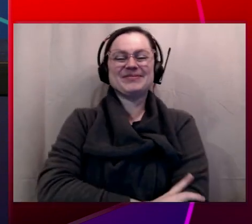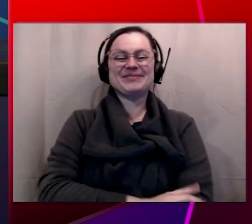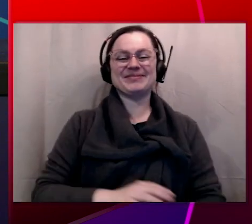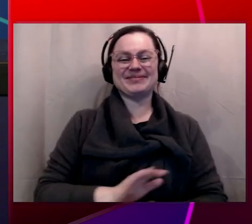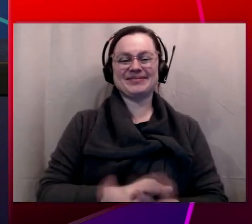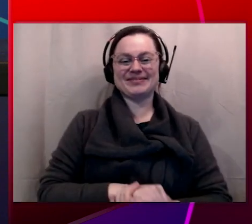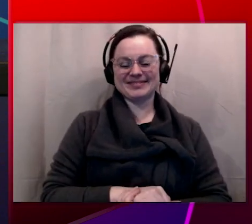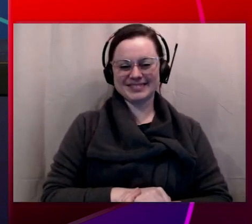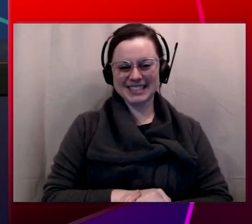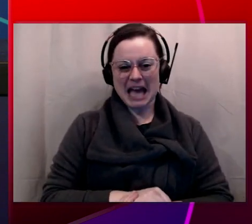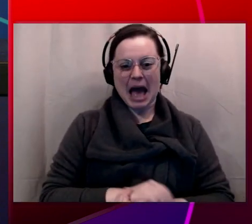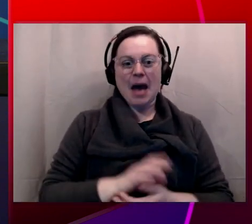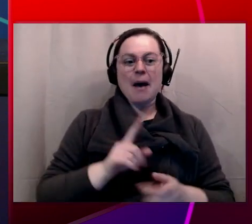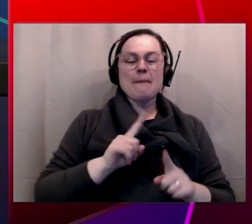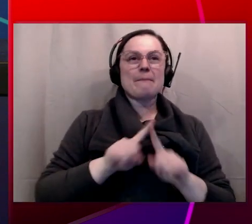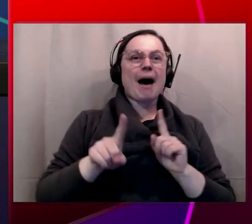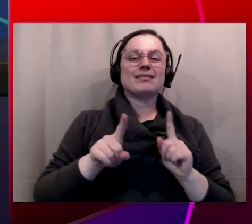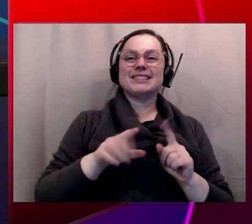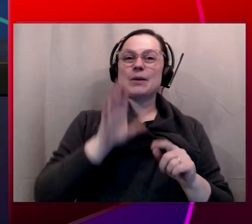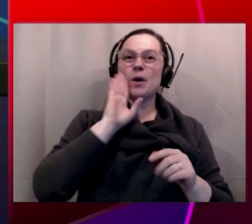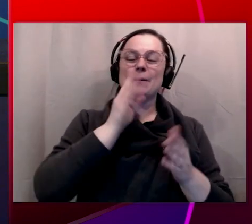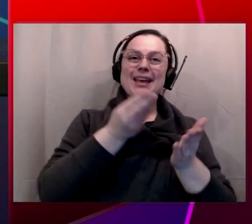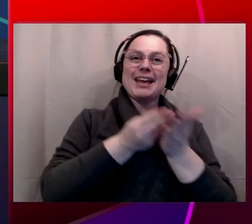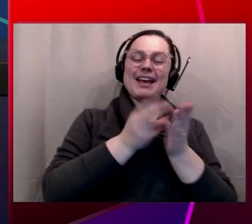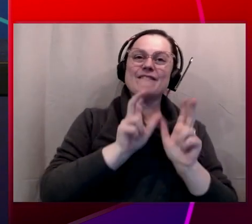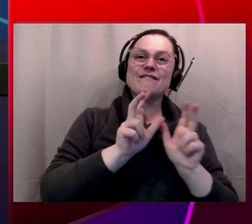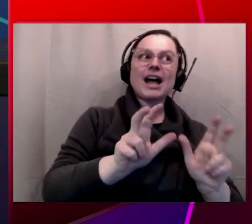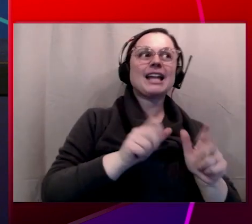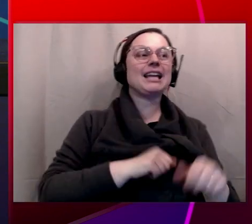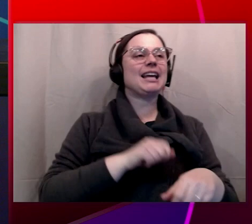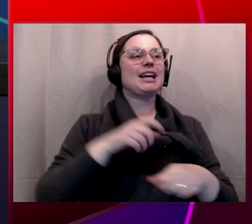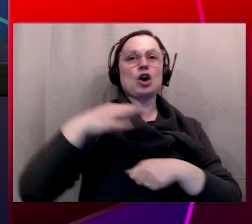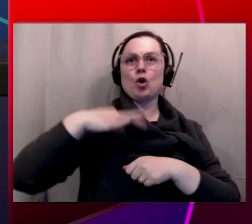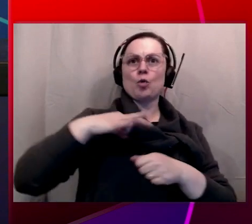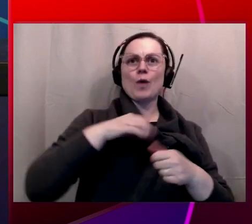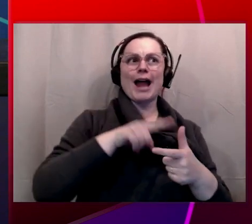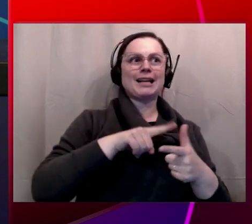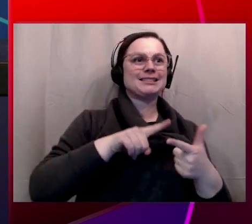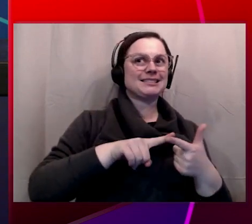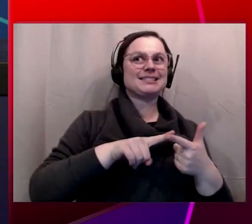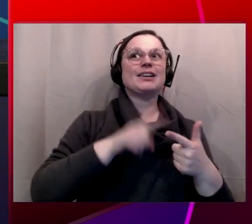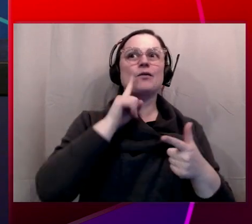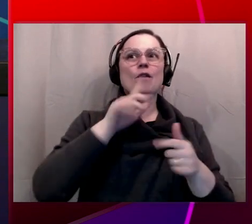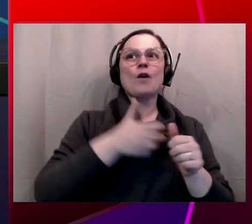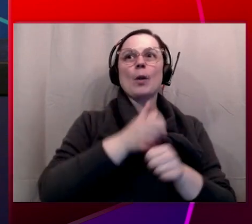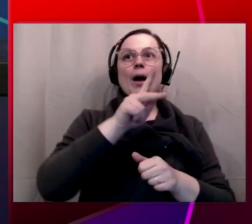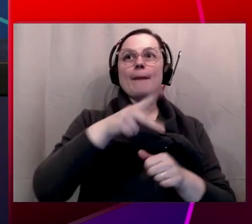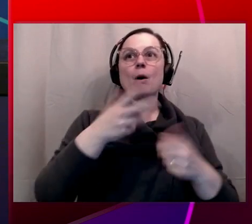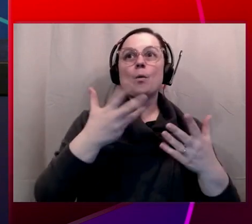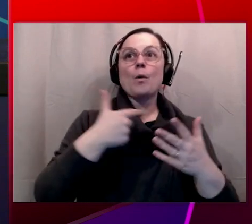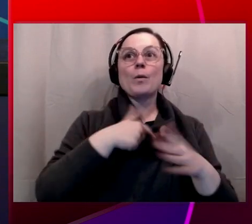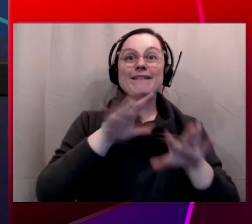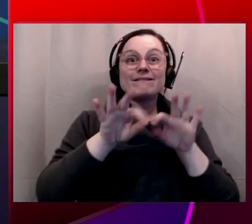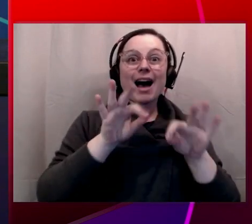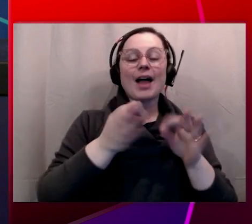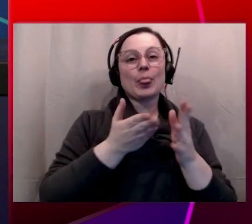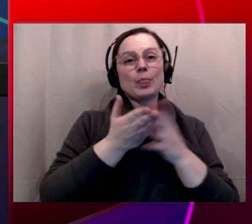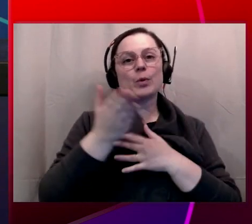the funding that will be used to follow up on the compounds that we find from our virtual